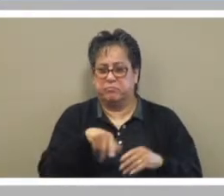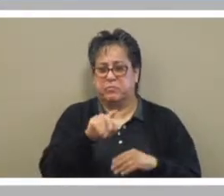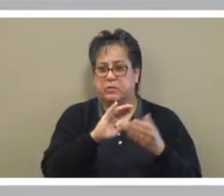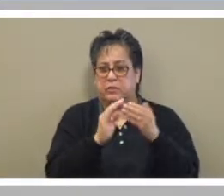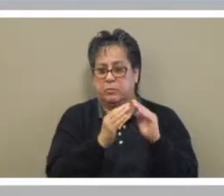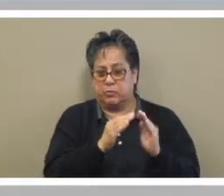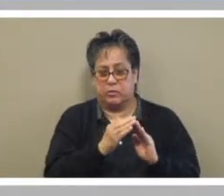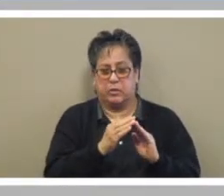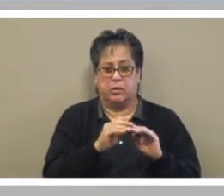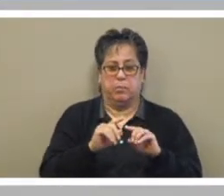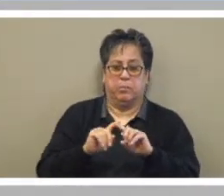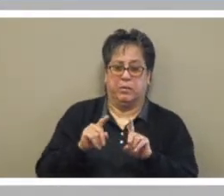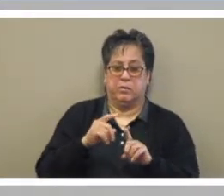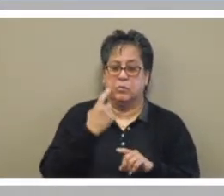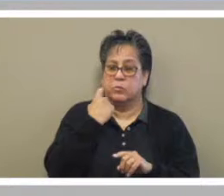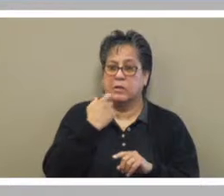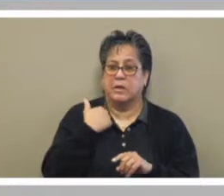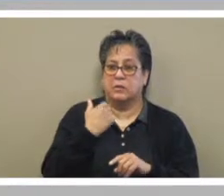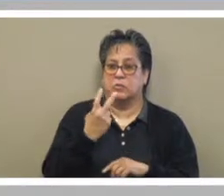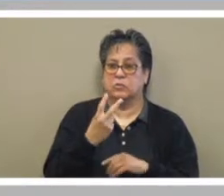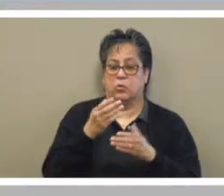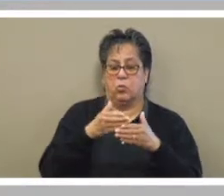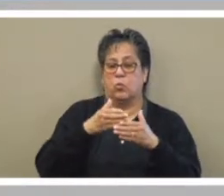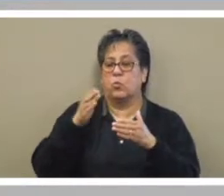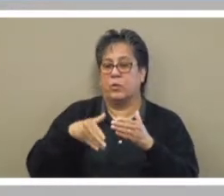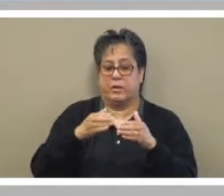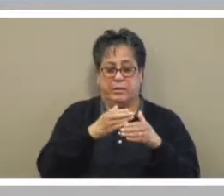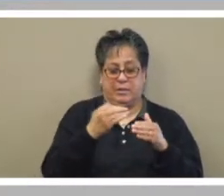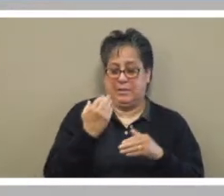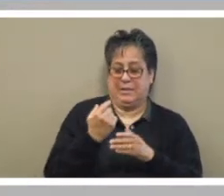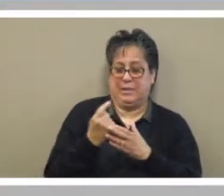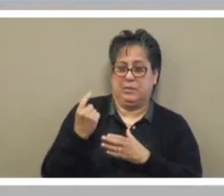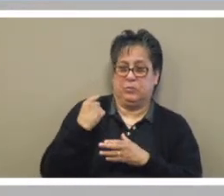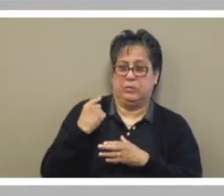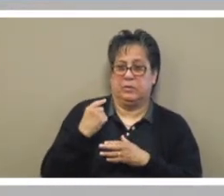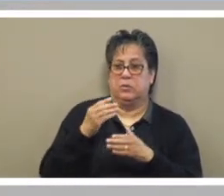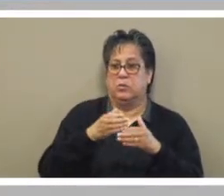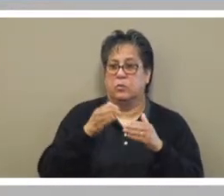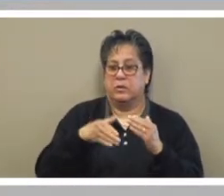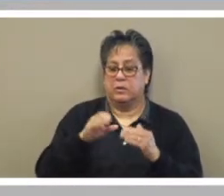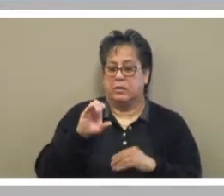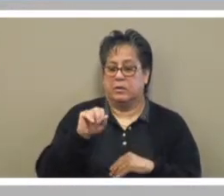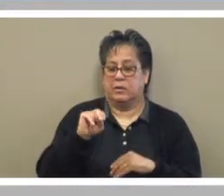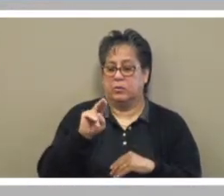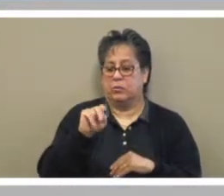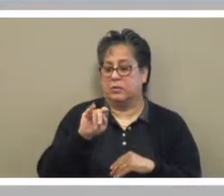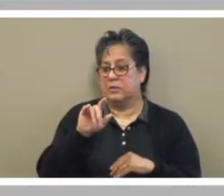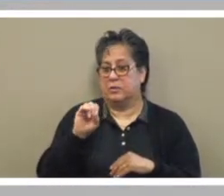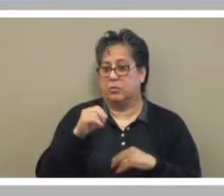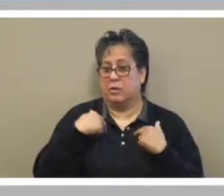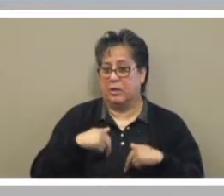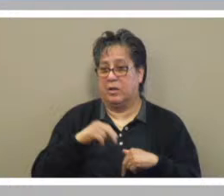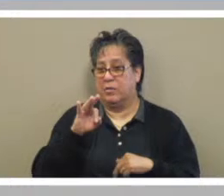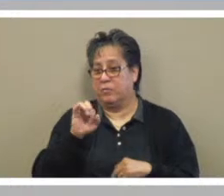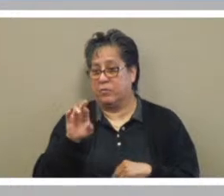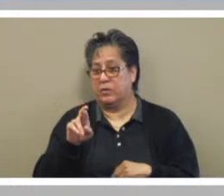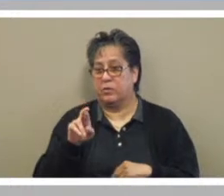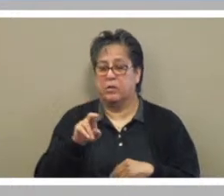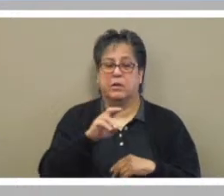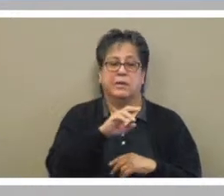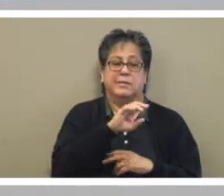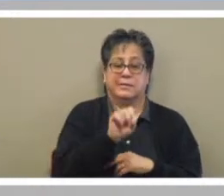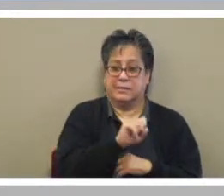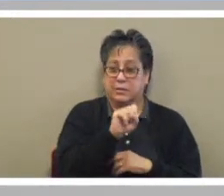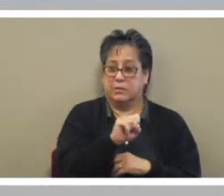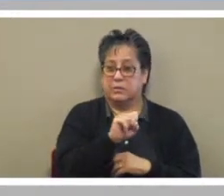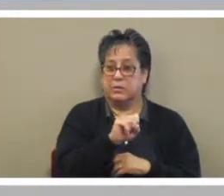we just attended two different weekend events this last weekend, one at Encarnutillo Health Fair and on Saturday